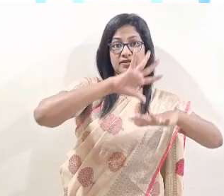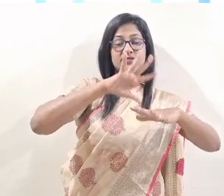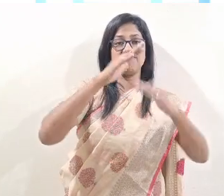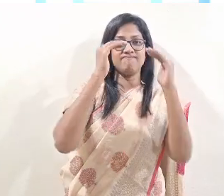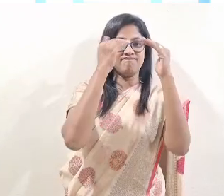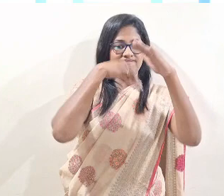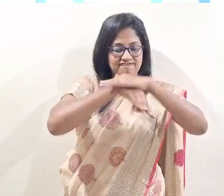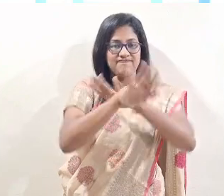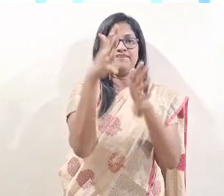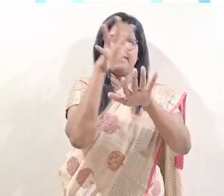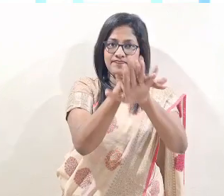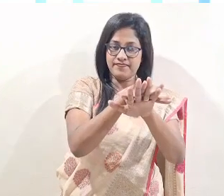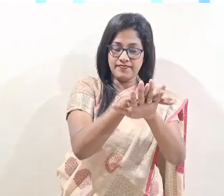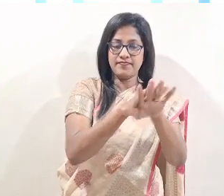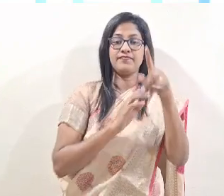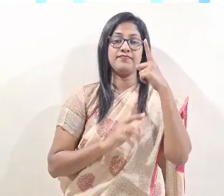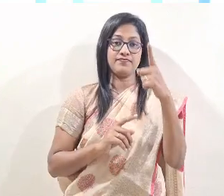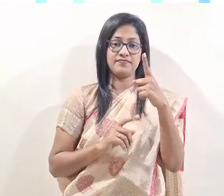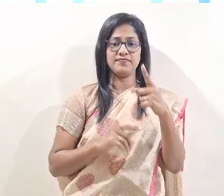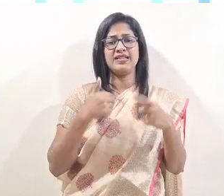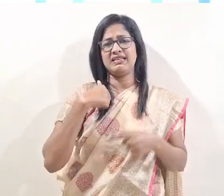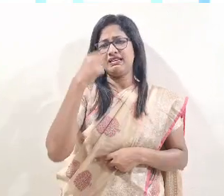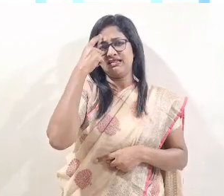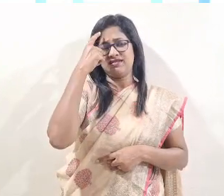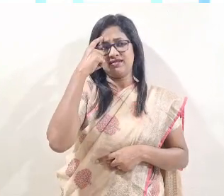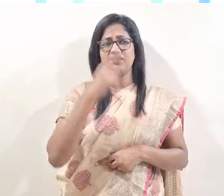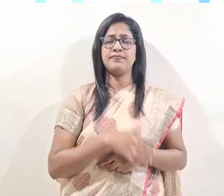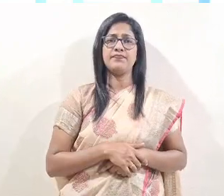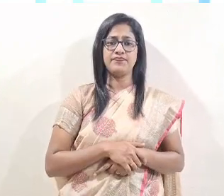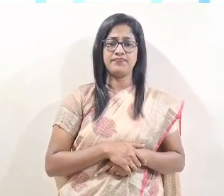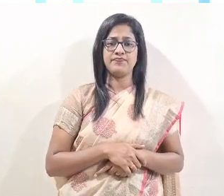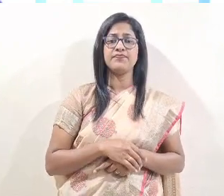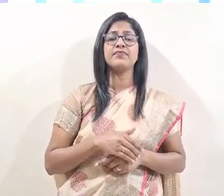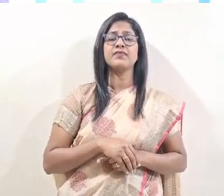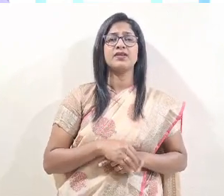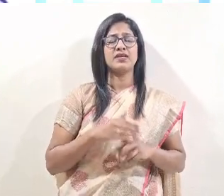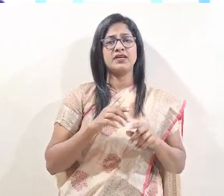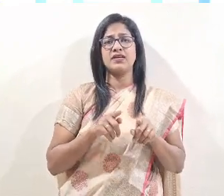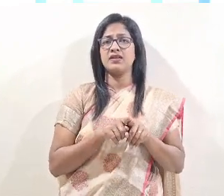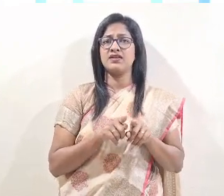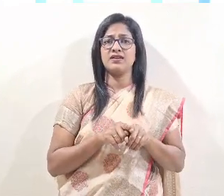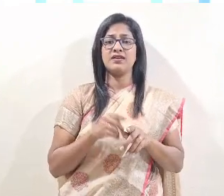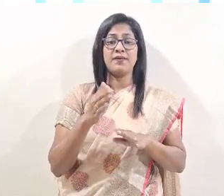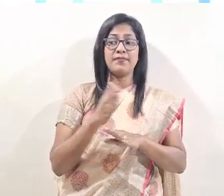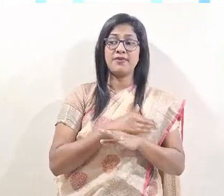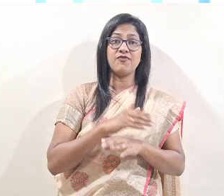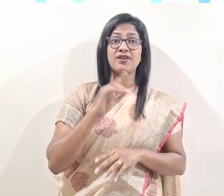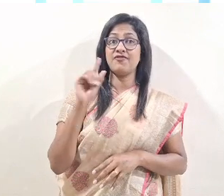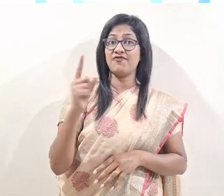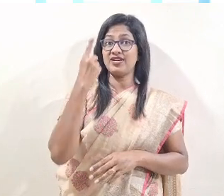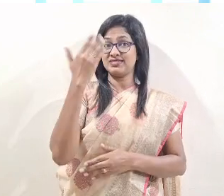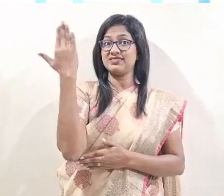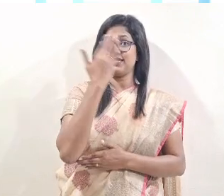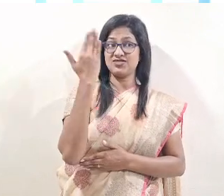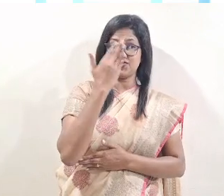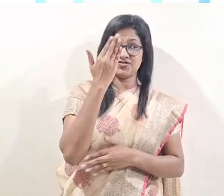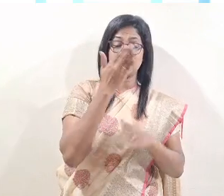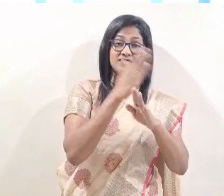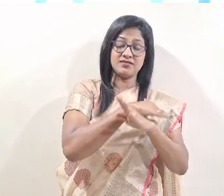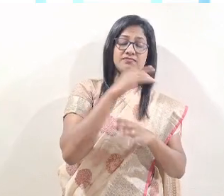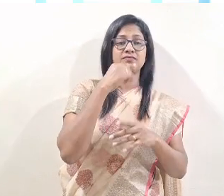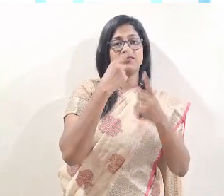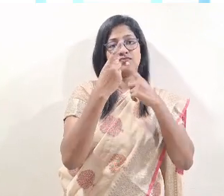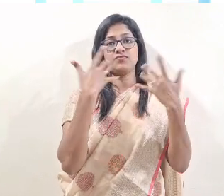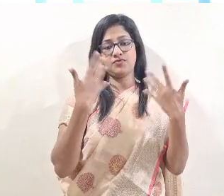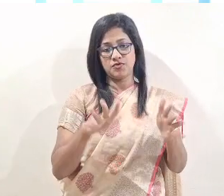integration. And I think that was mentioned in the first session as well. In